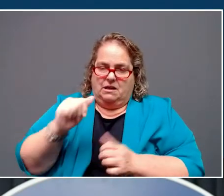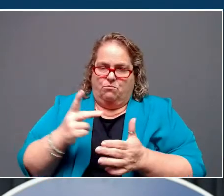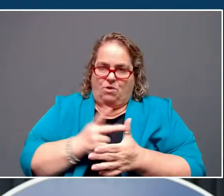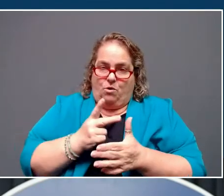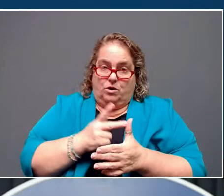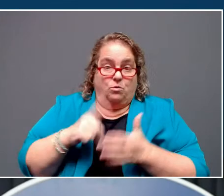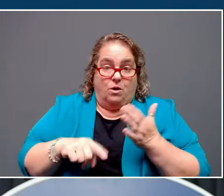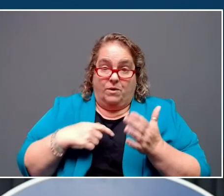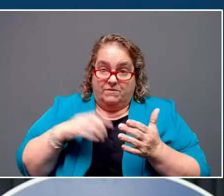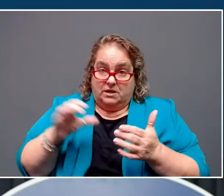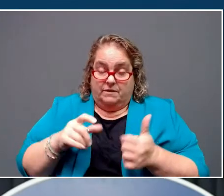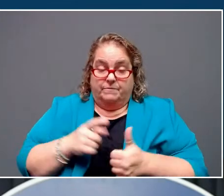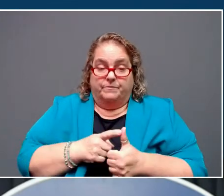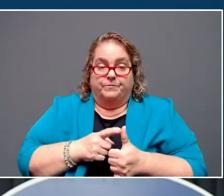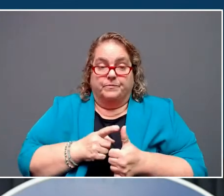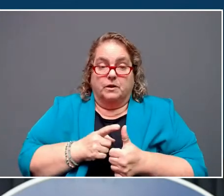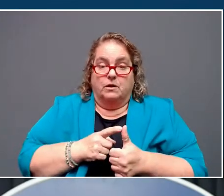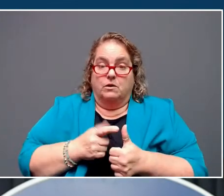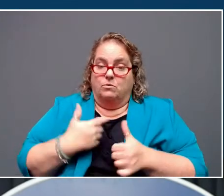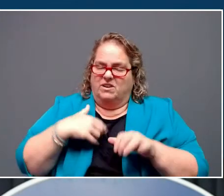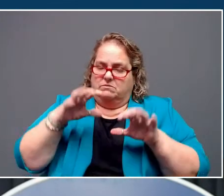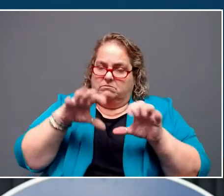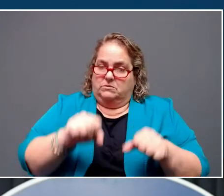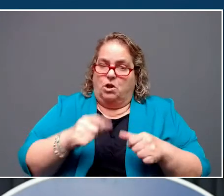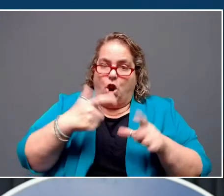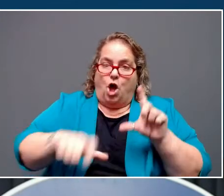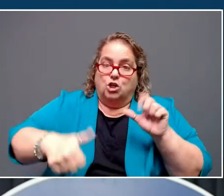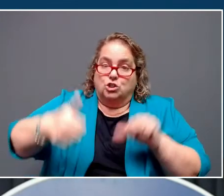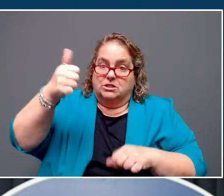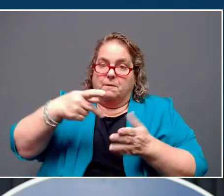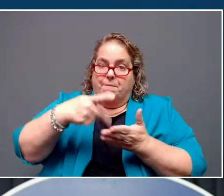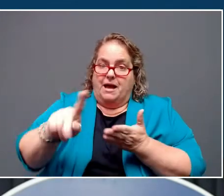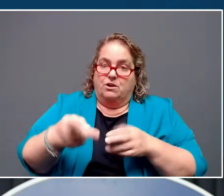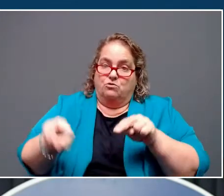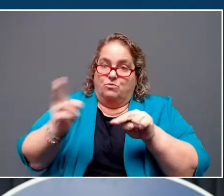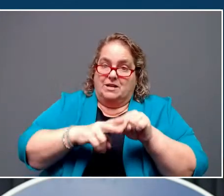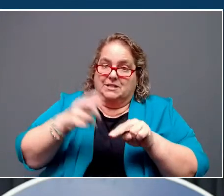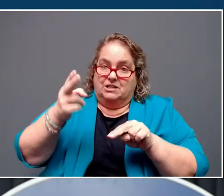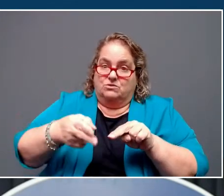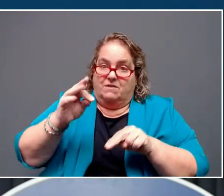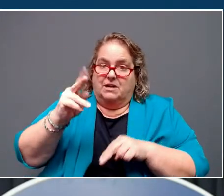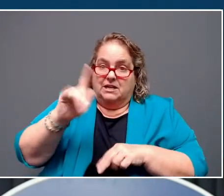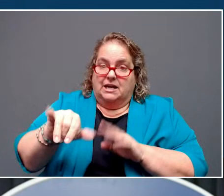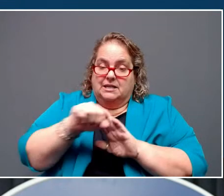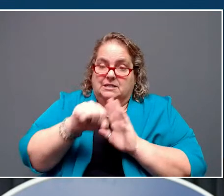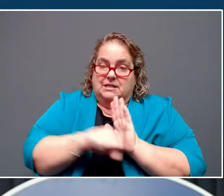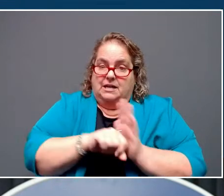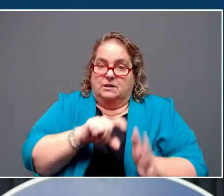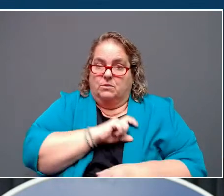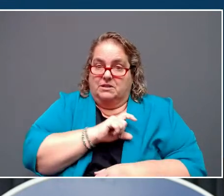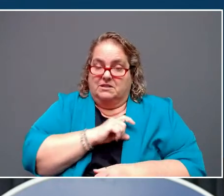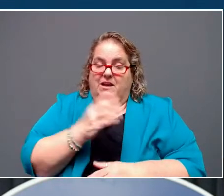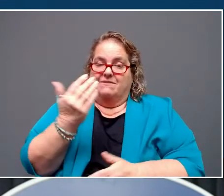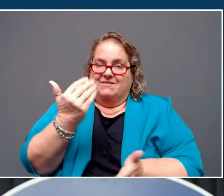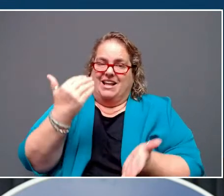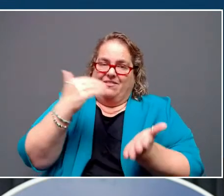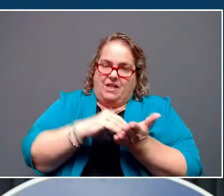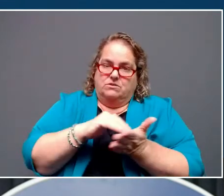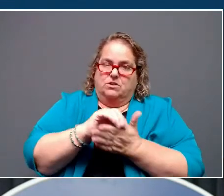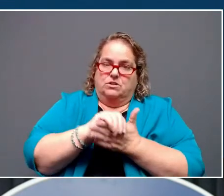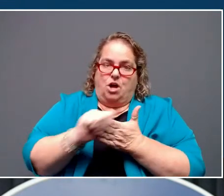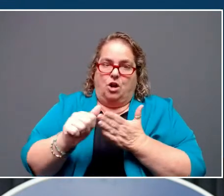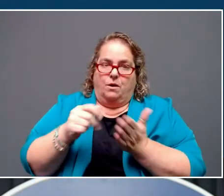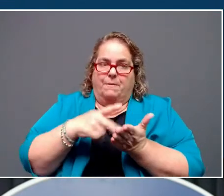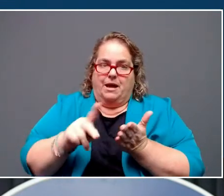We secured the largest pay raise in the history of the Kentucky State Police, a $15,000 pay raise that is